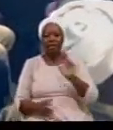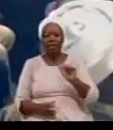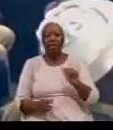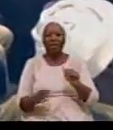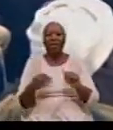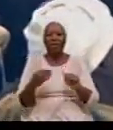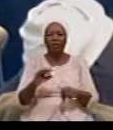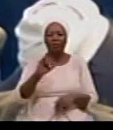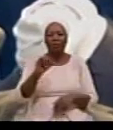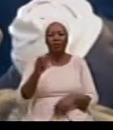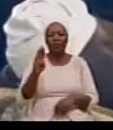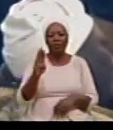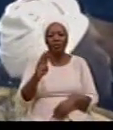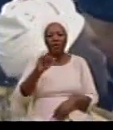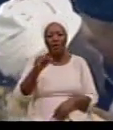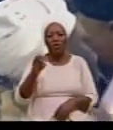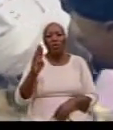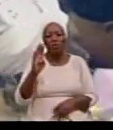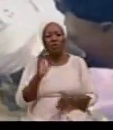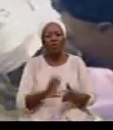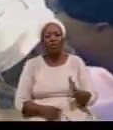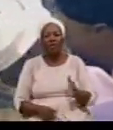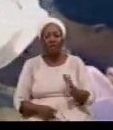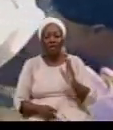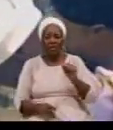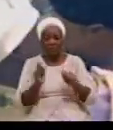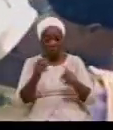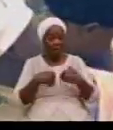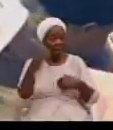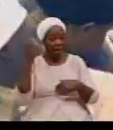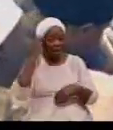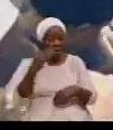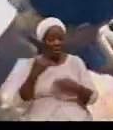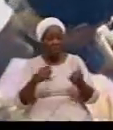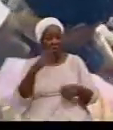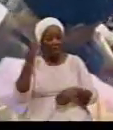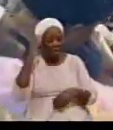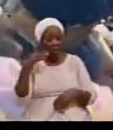you have heard and now you are hearing of the patience of Job.